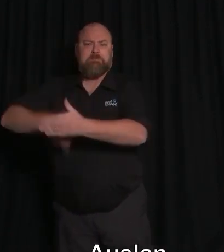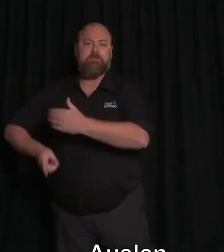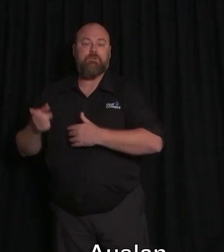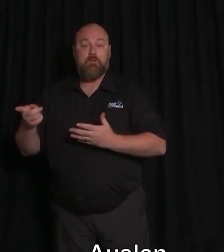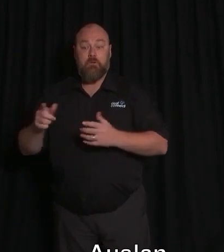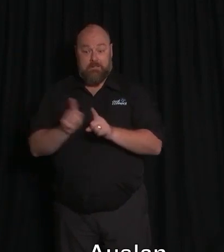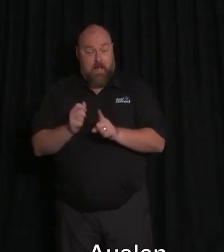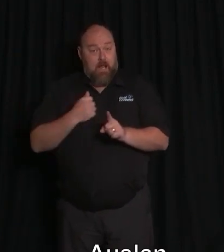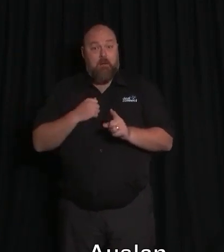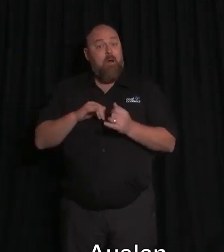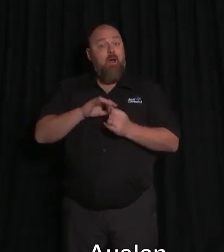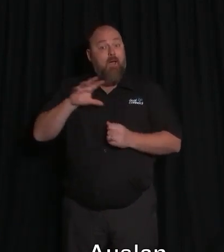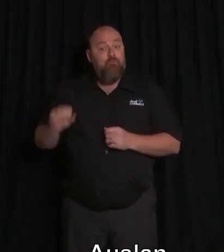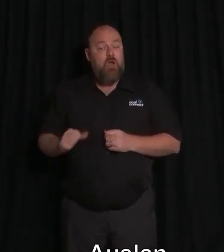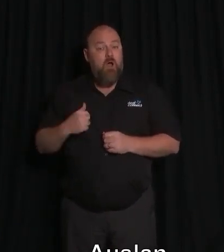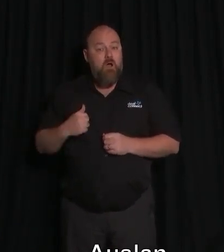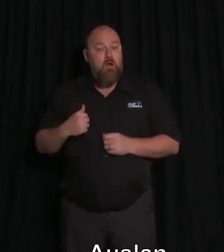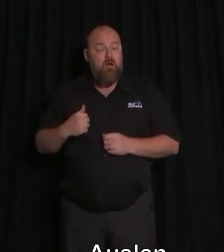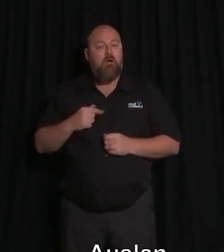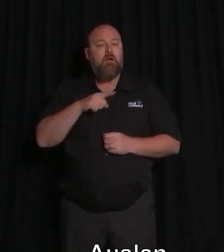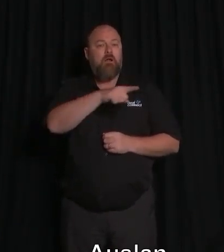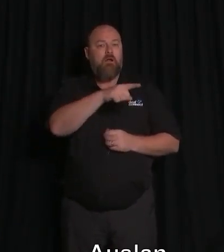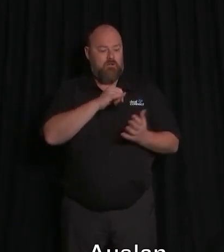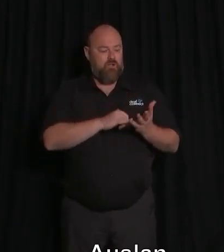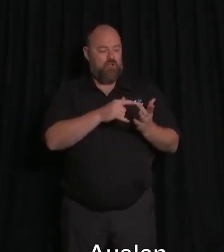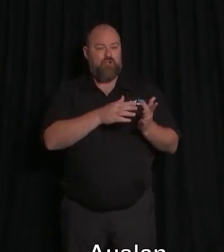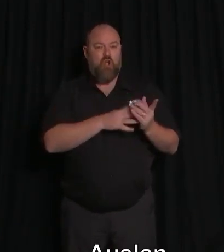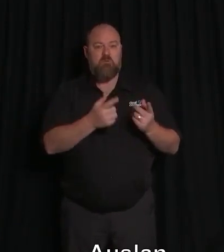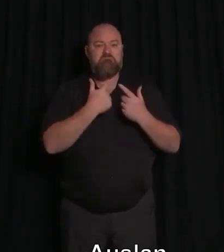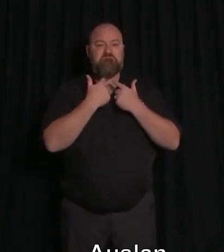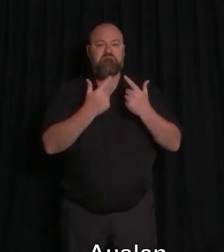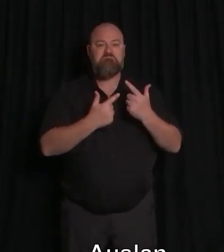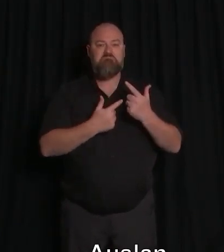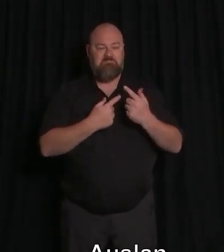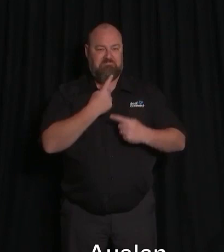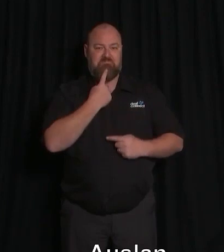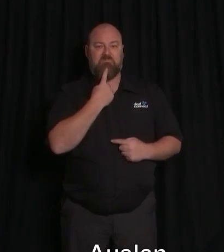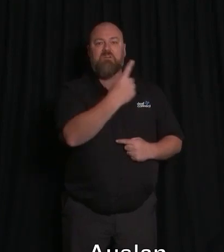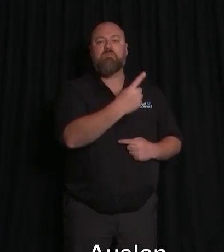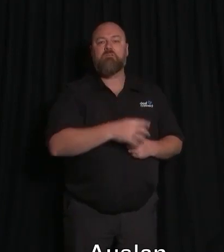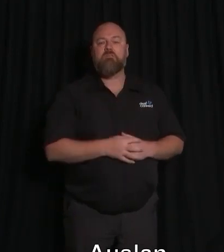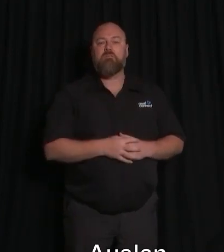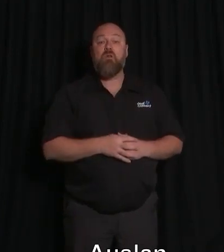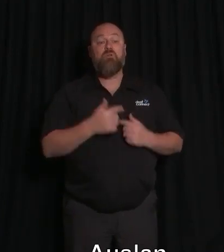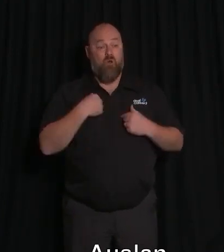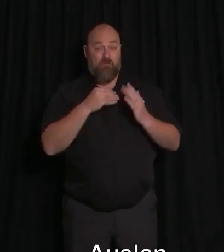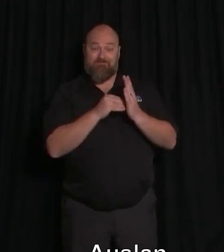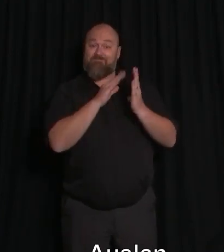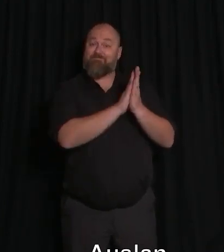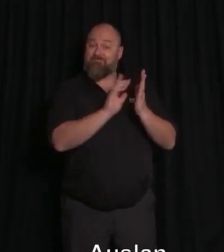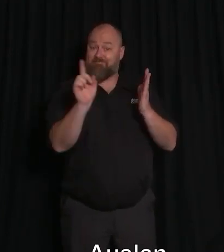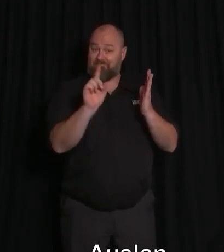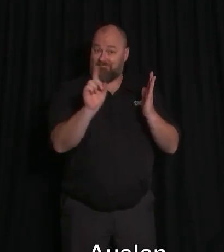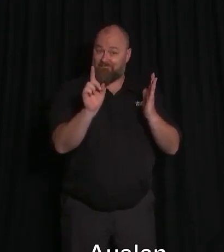Africa. But Simon spoke about it, and we managed to get it included, a world first,